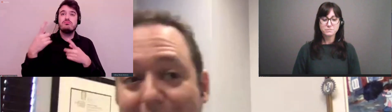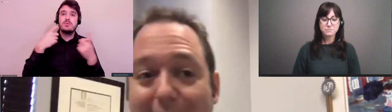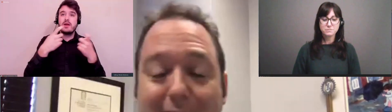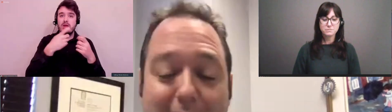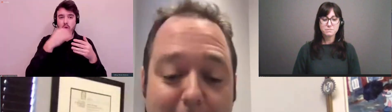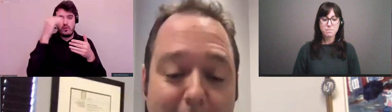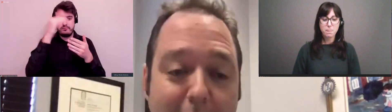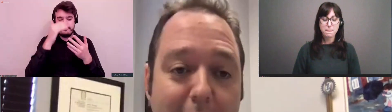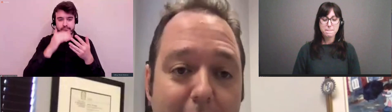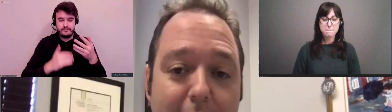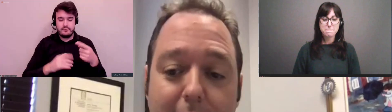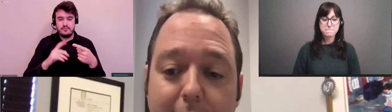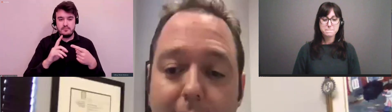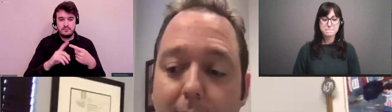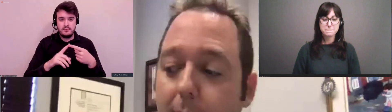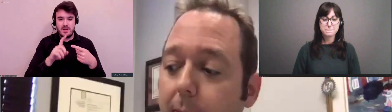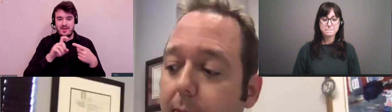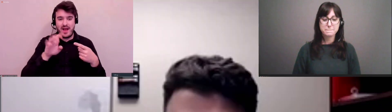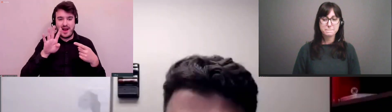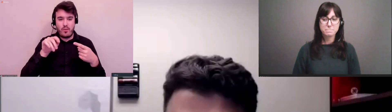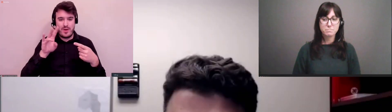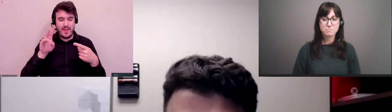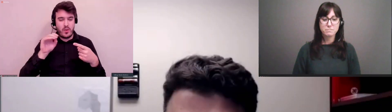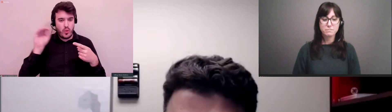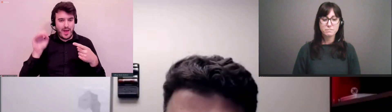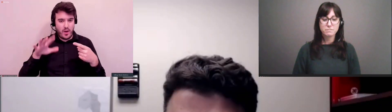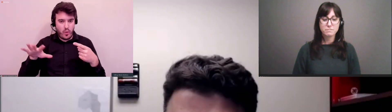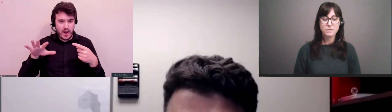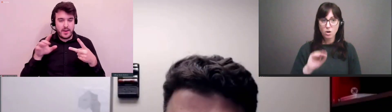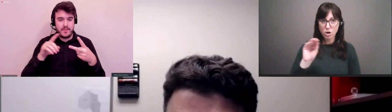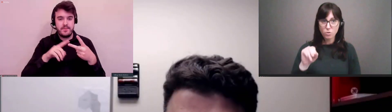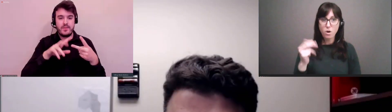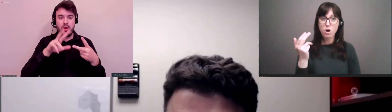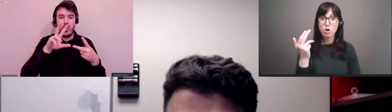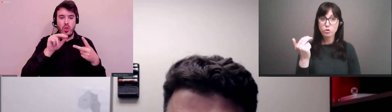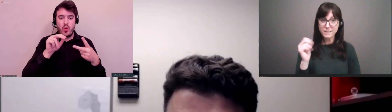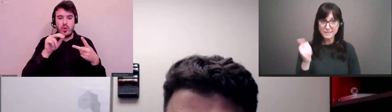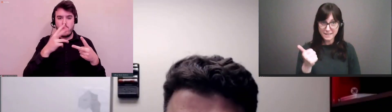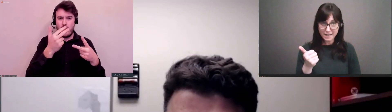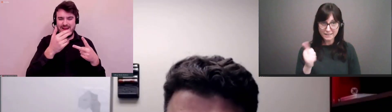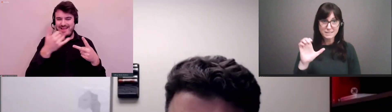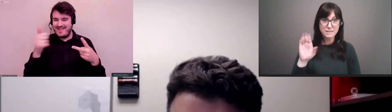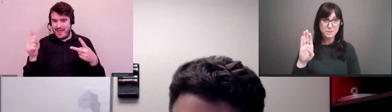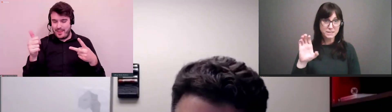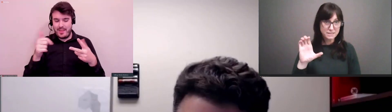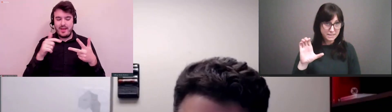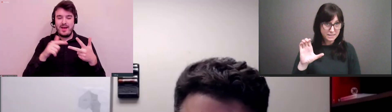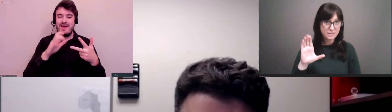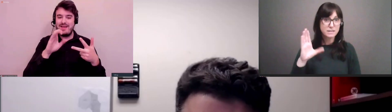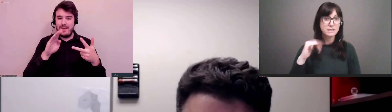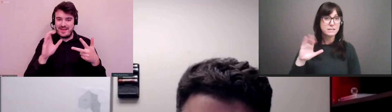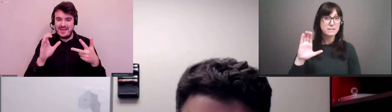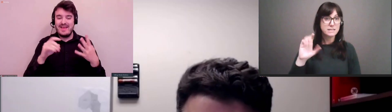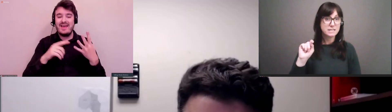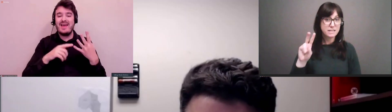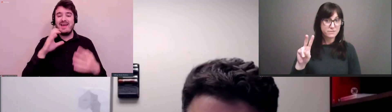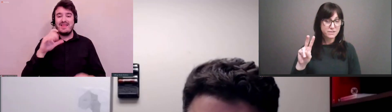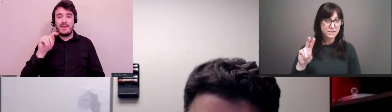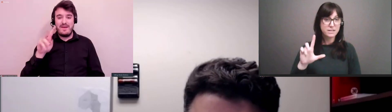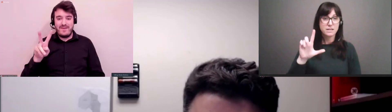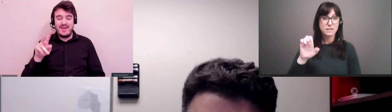roll call. 104.7 Outaouais, 1310, CBC, CTV, Le